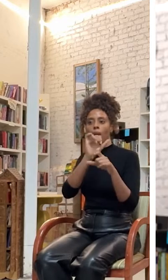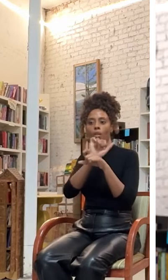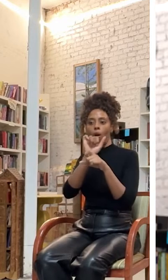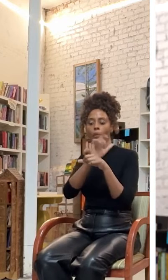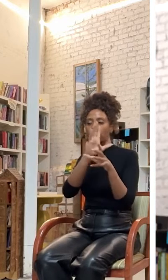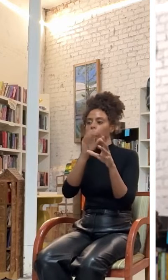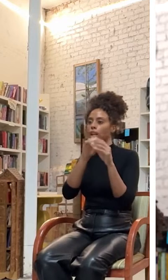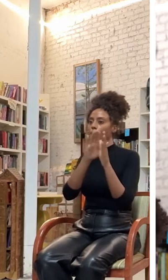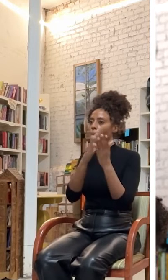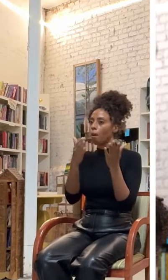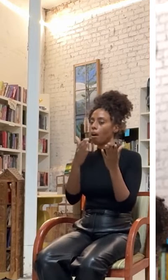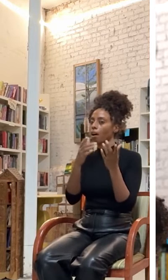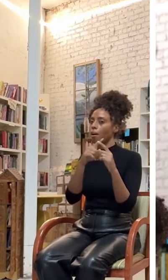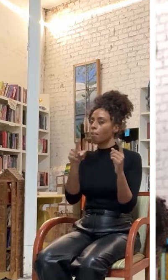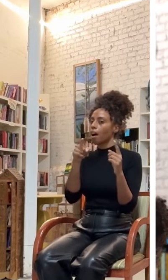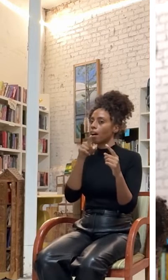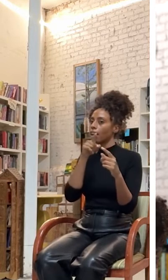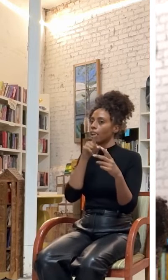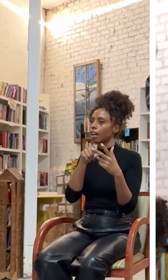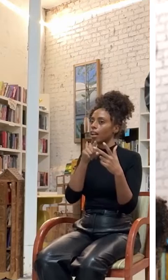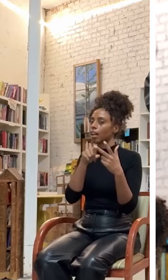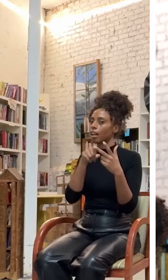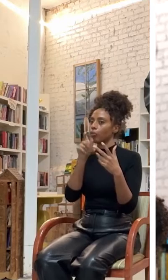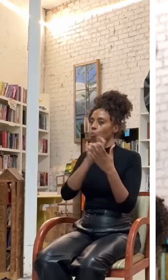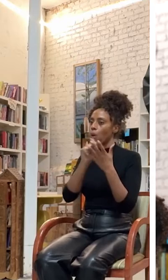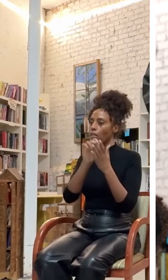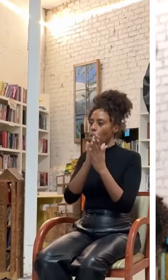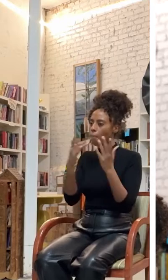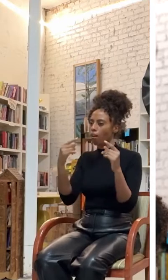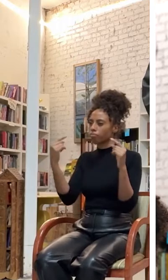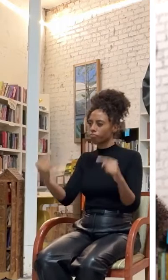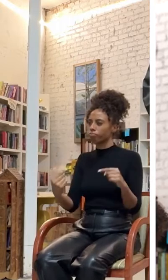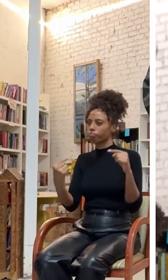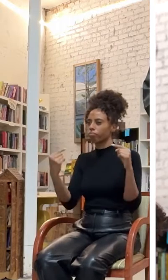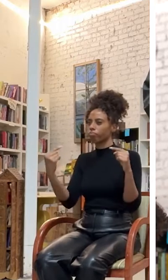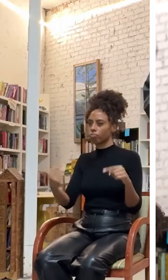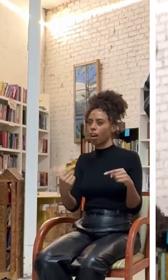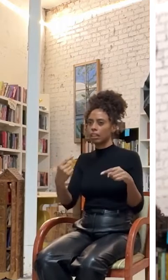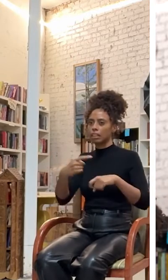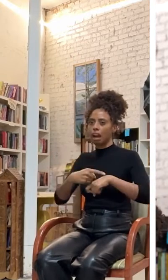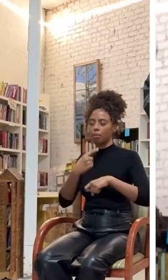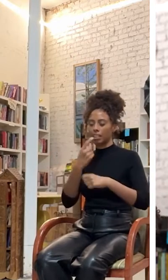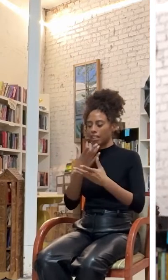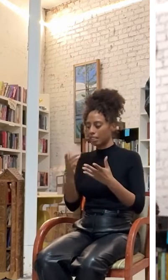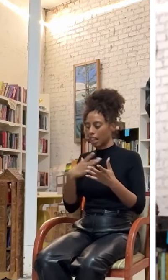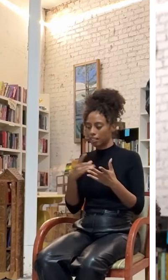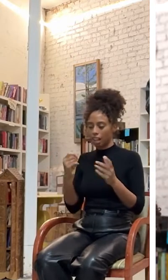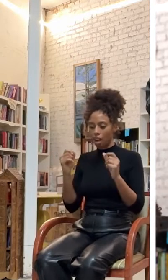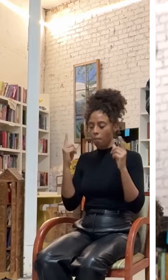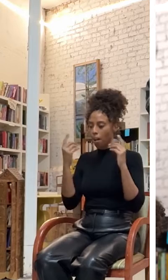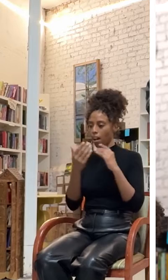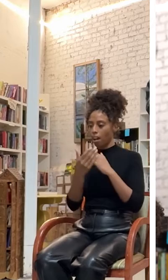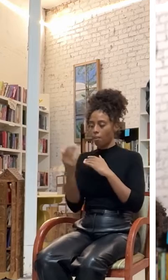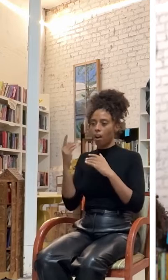he was writing the book and really struggling in moments and saying things like, I'm waking up every